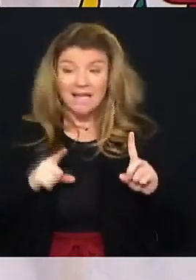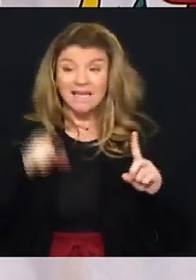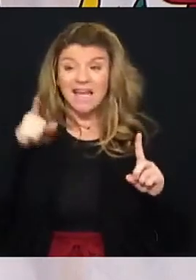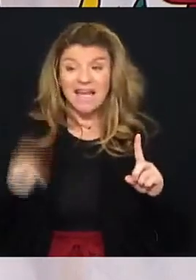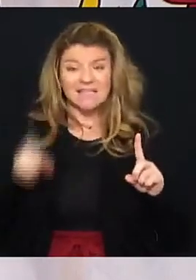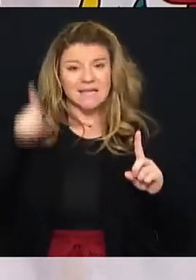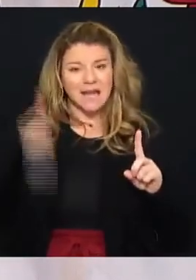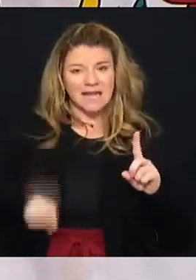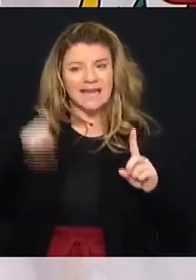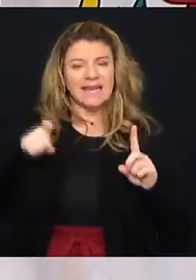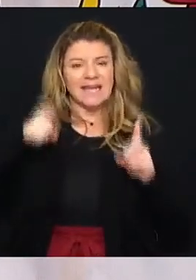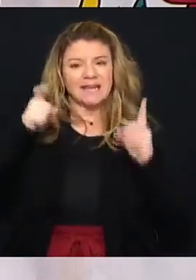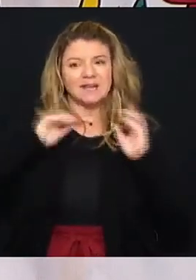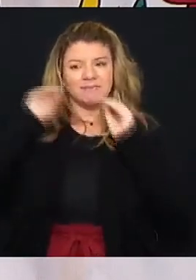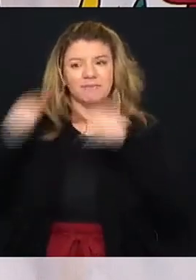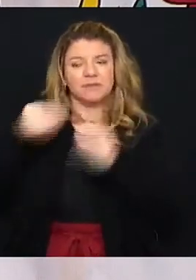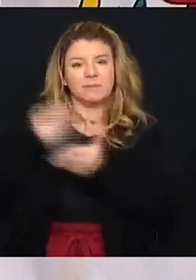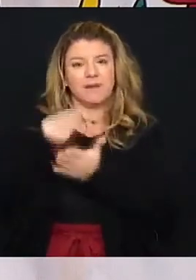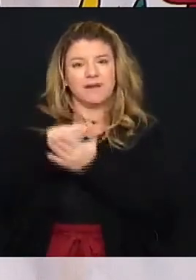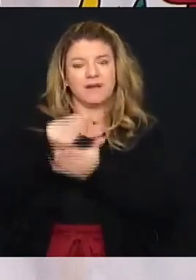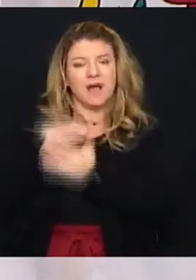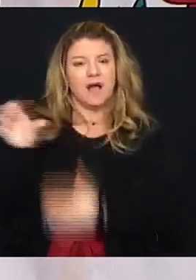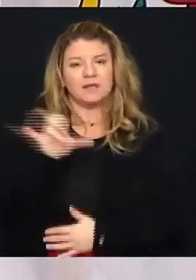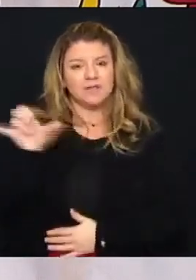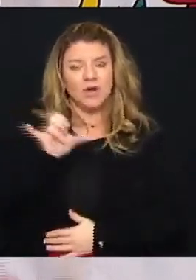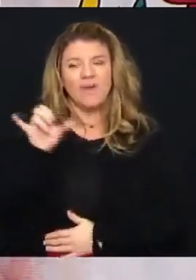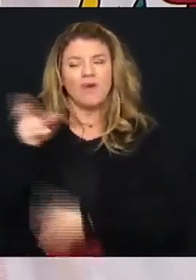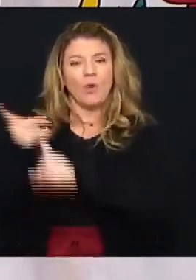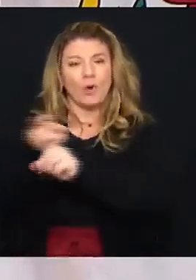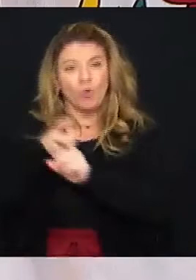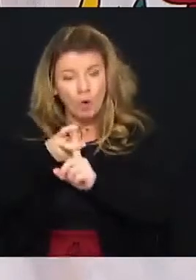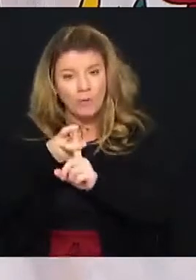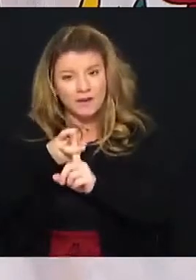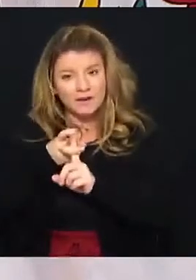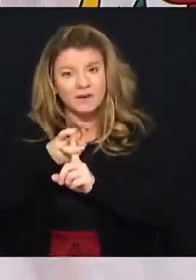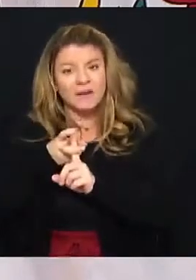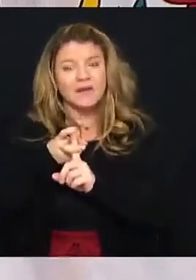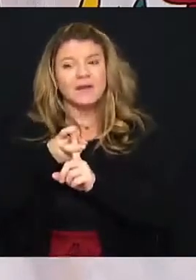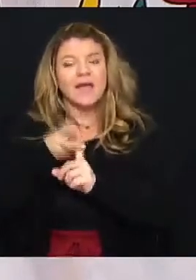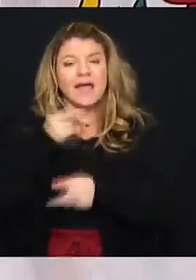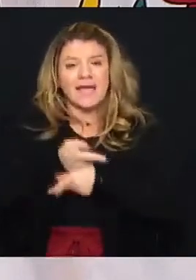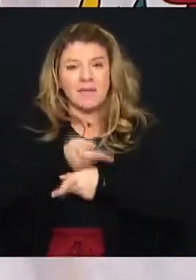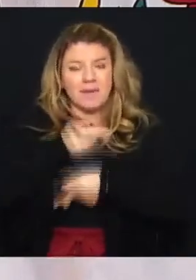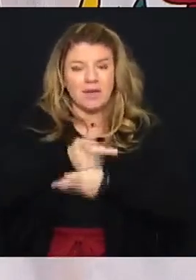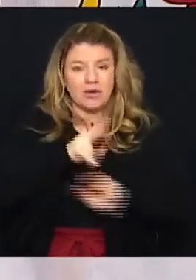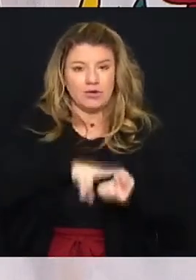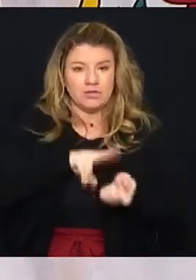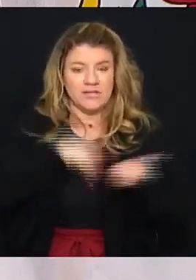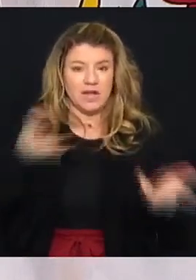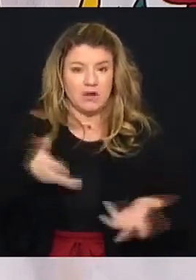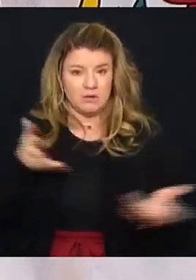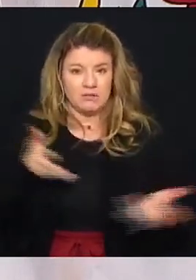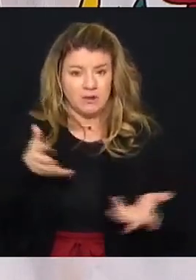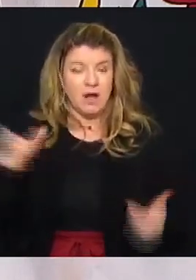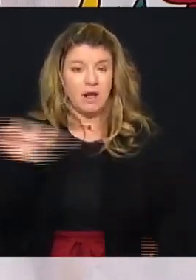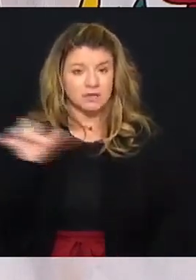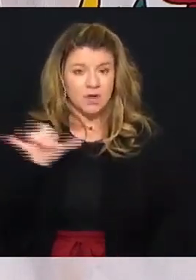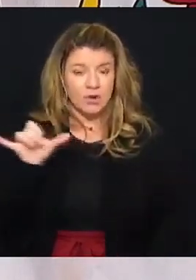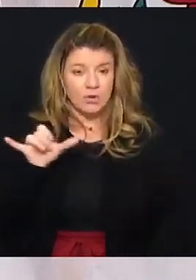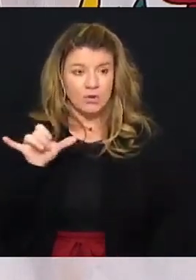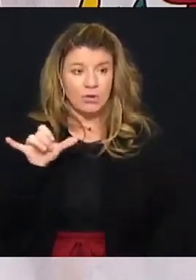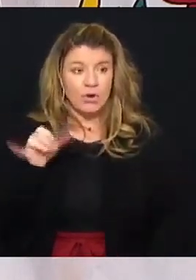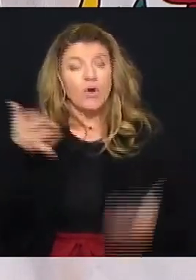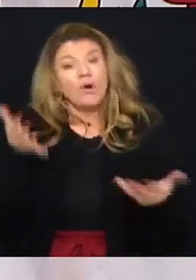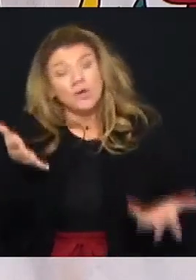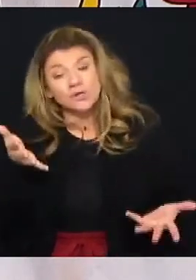immediate infusion of money, you know, as well in recruitment and retention also. So